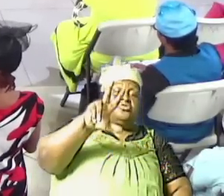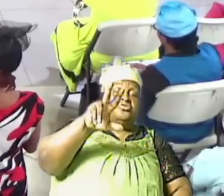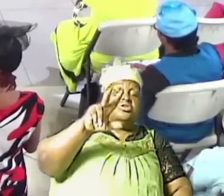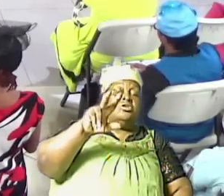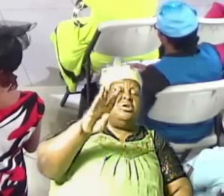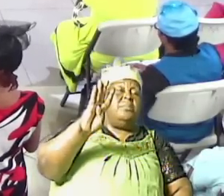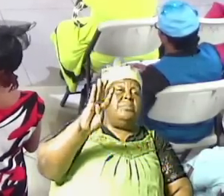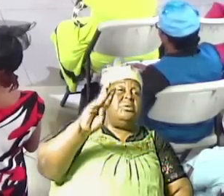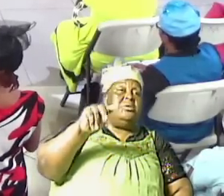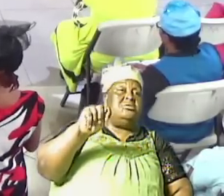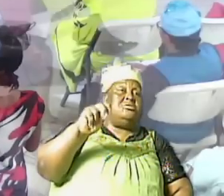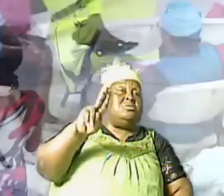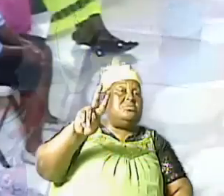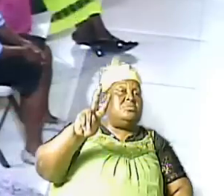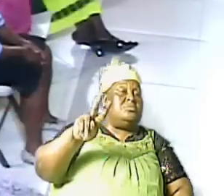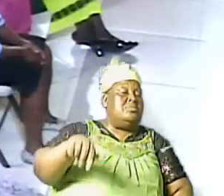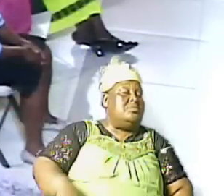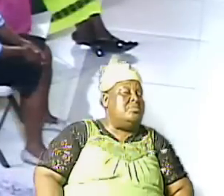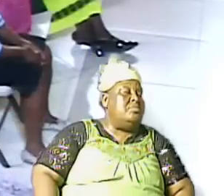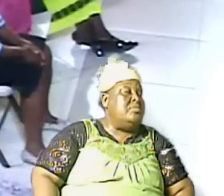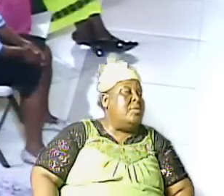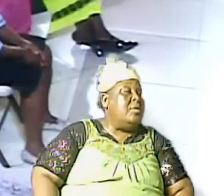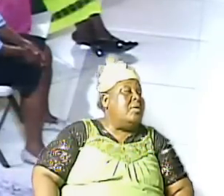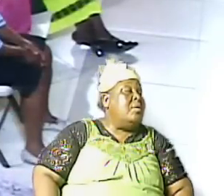Three BTU.